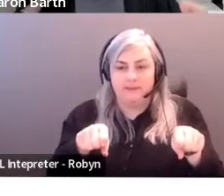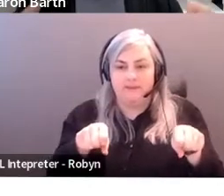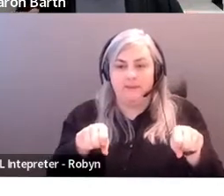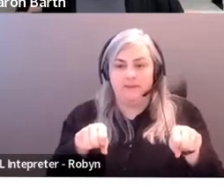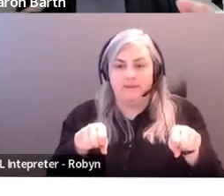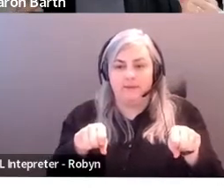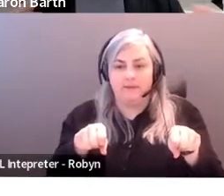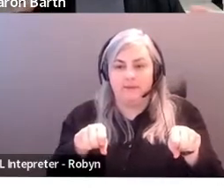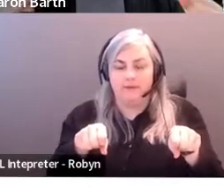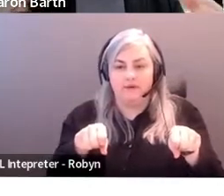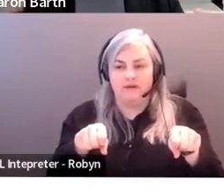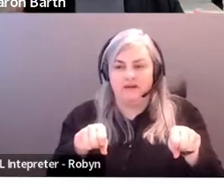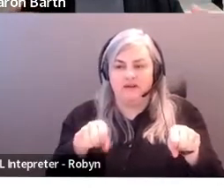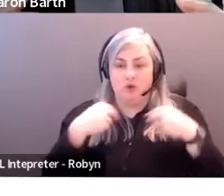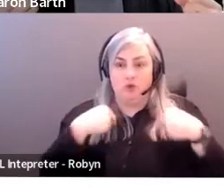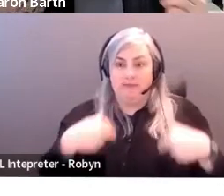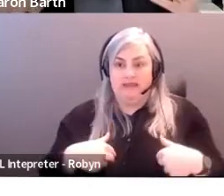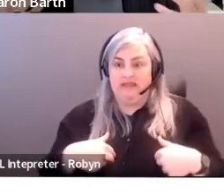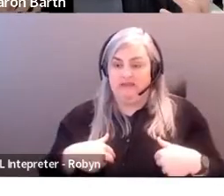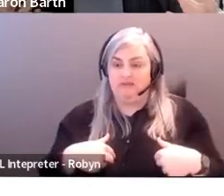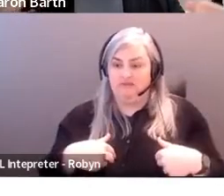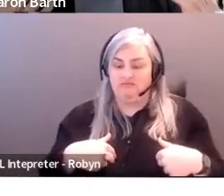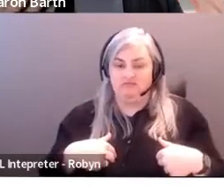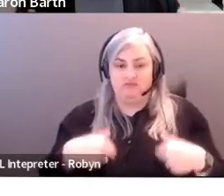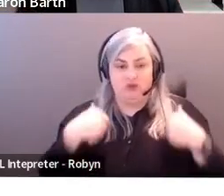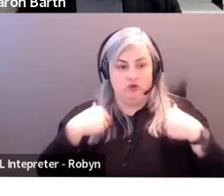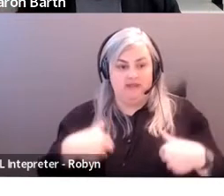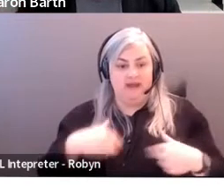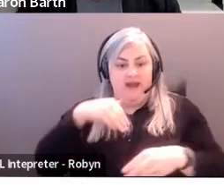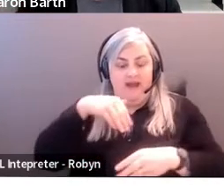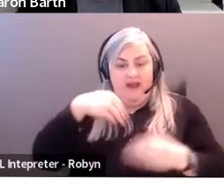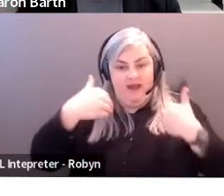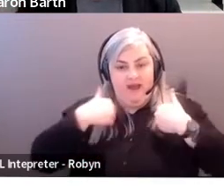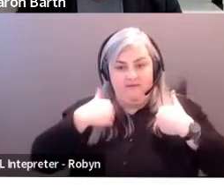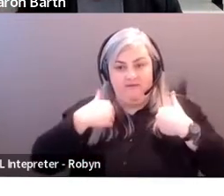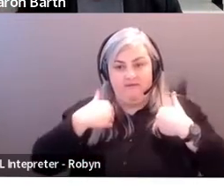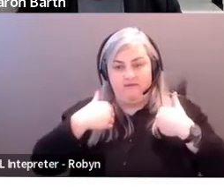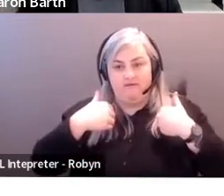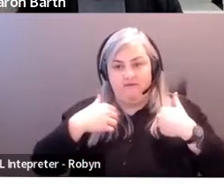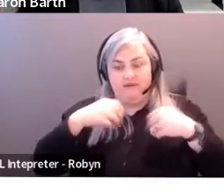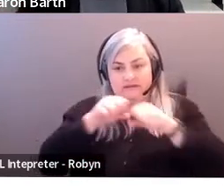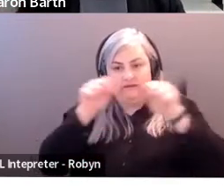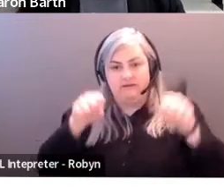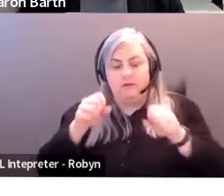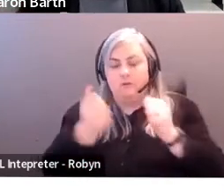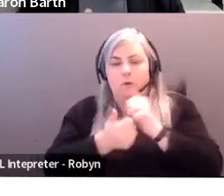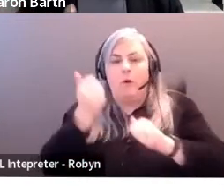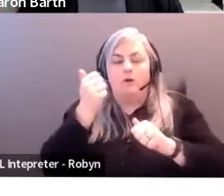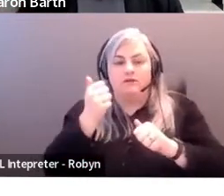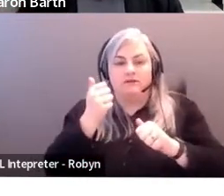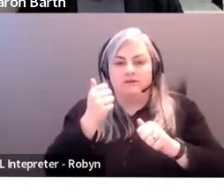is one of the most evolved biological systems that we have. And